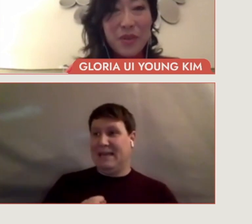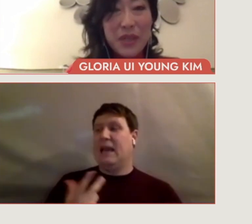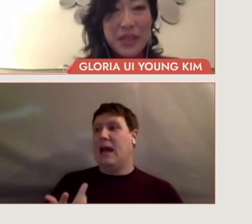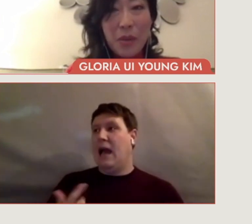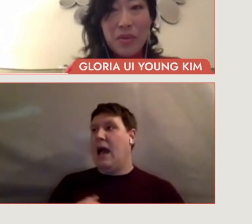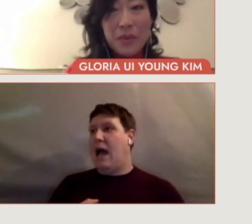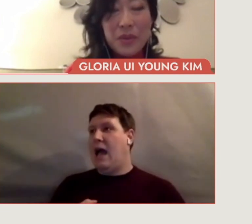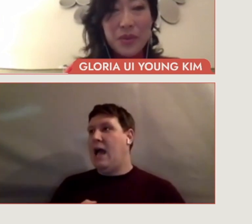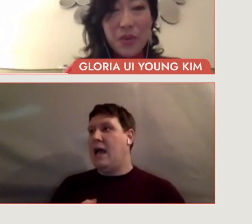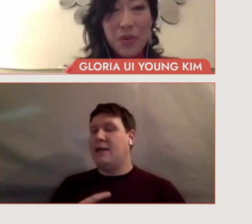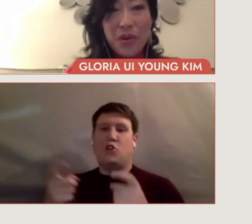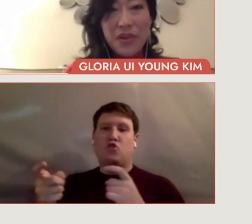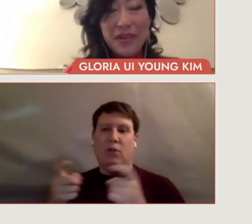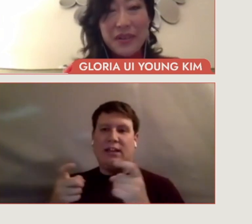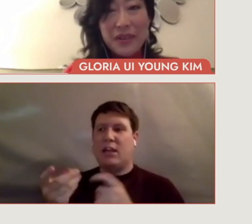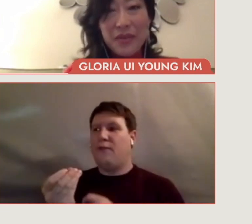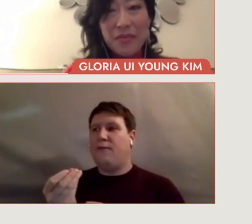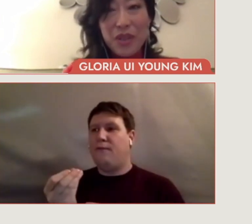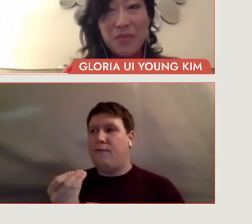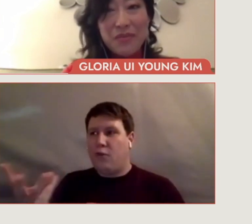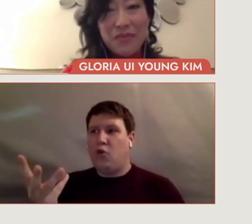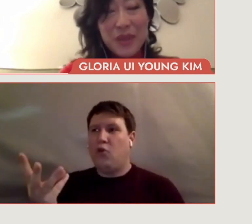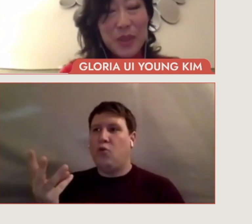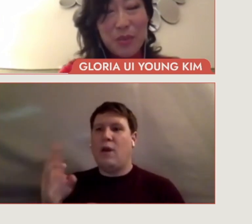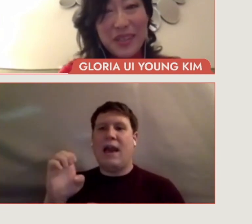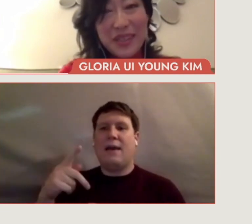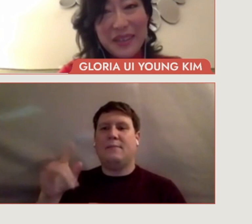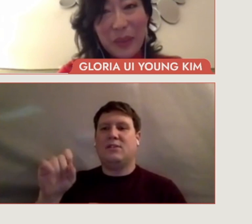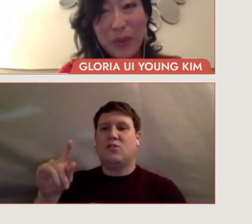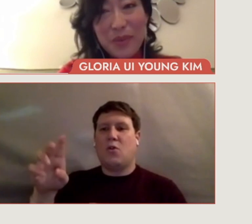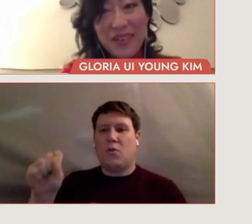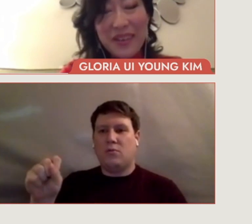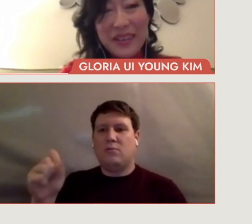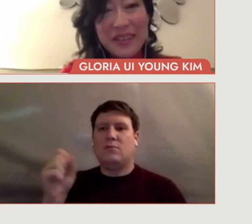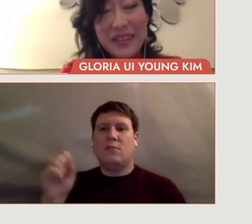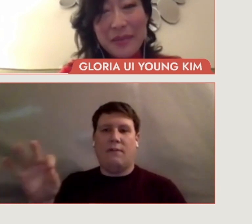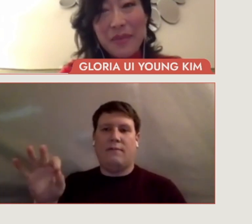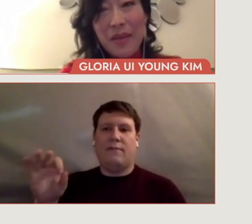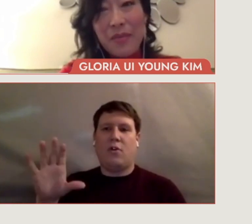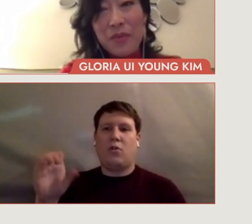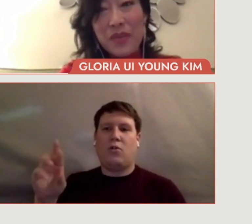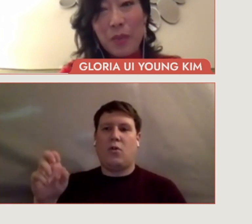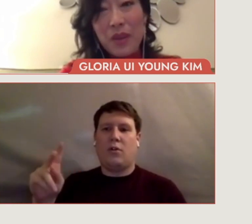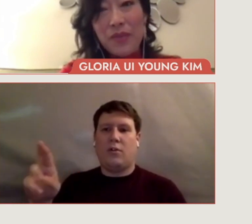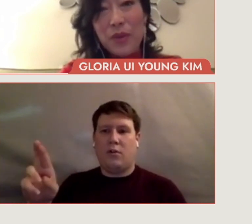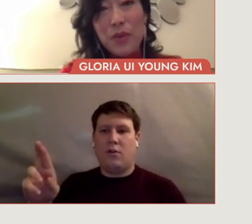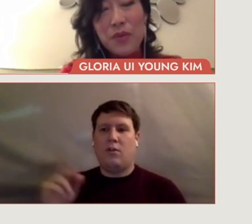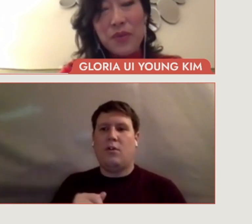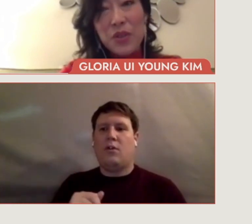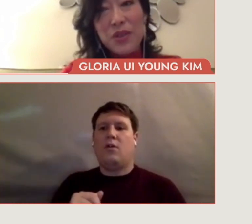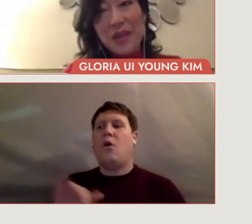I'm directing a couple of episodes of Coroner, which I'm super excited and thrilled about. And I'm developing a